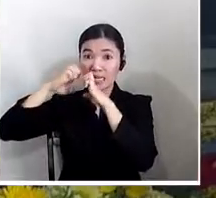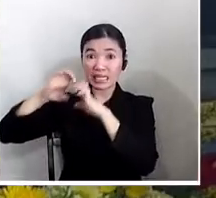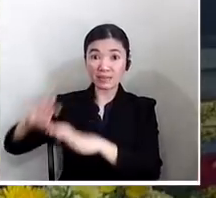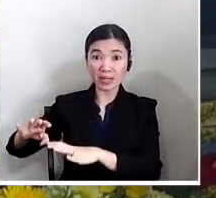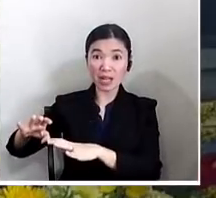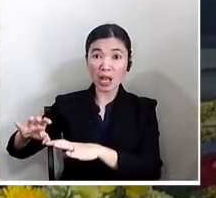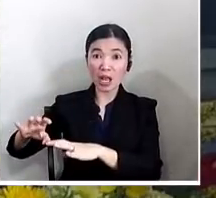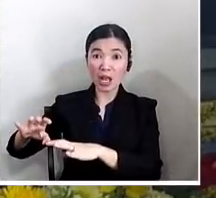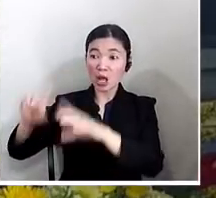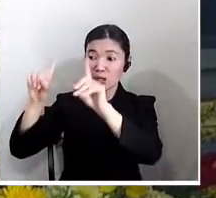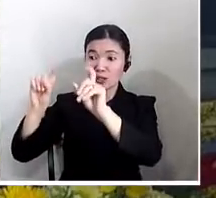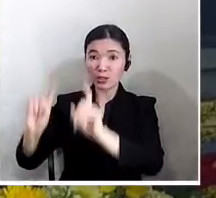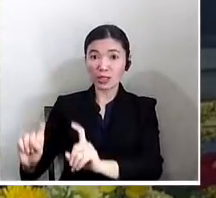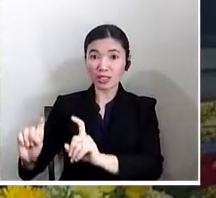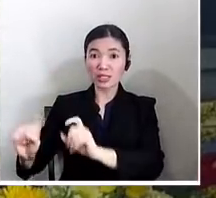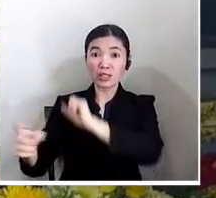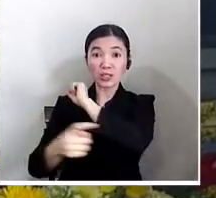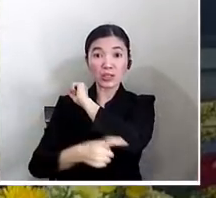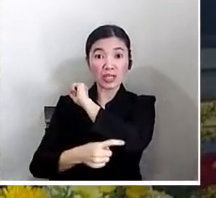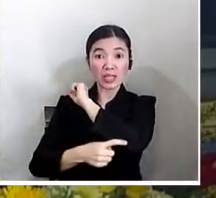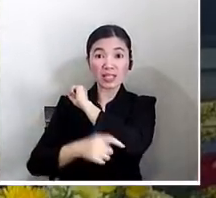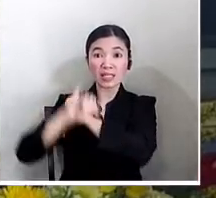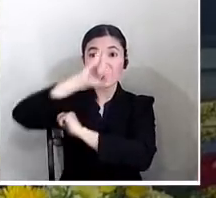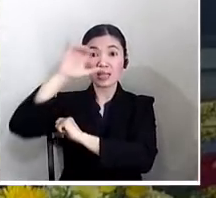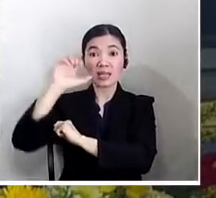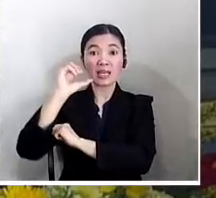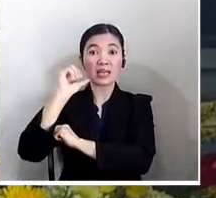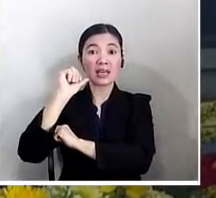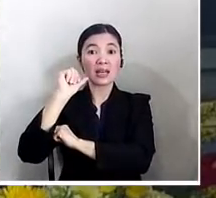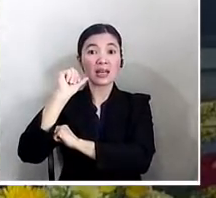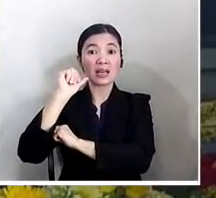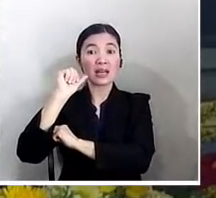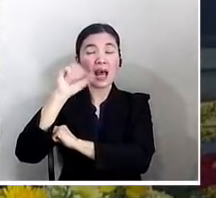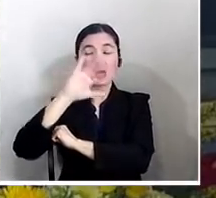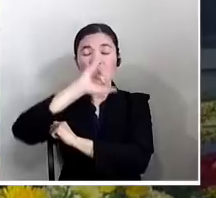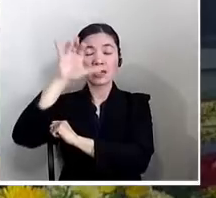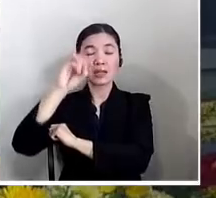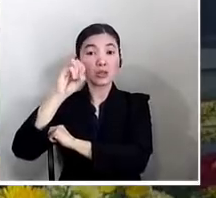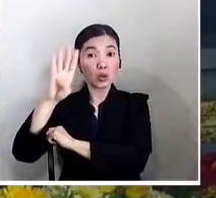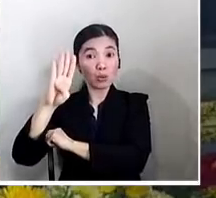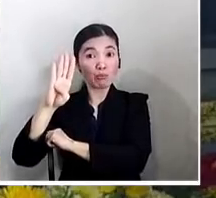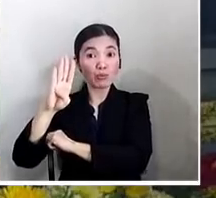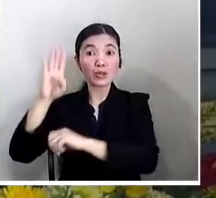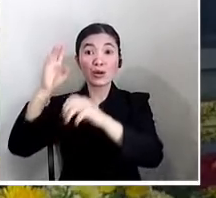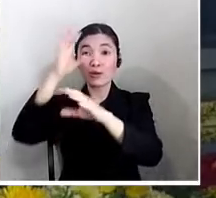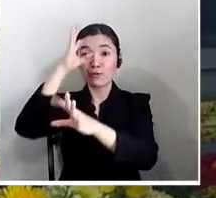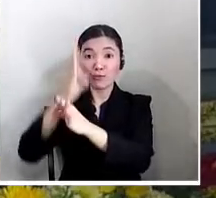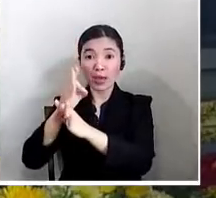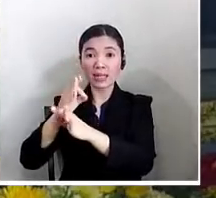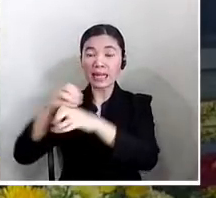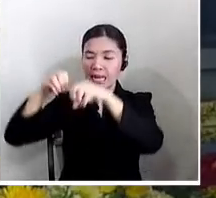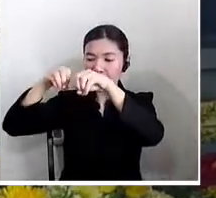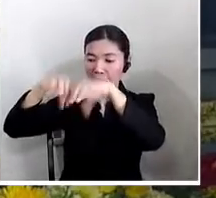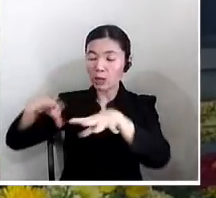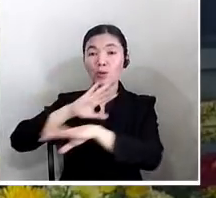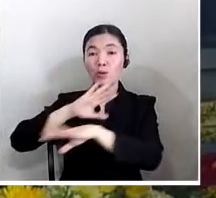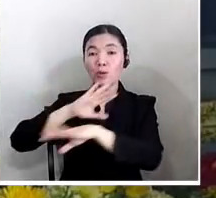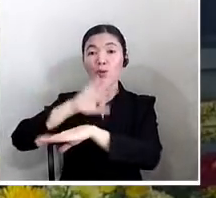test his faith, he lost everything except his own